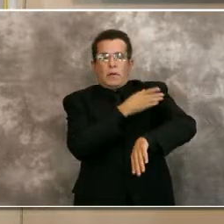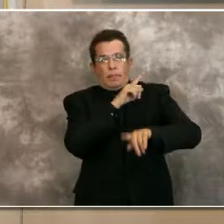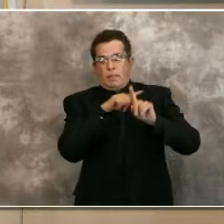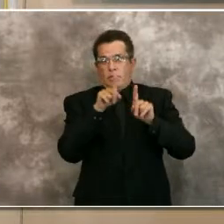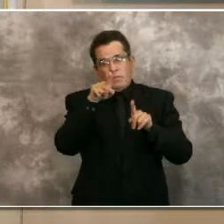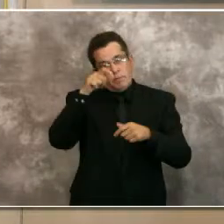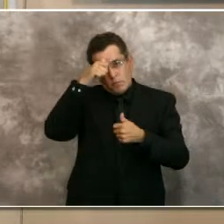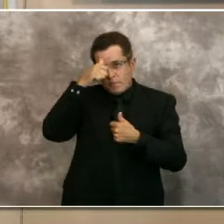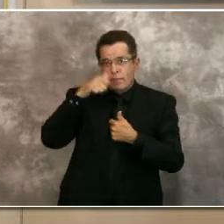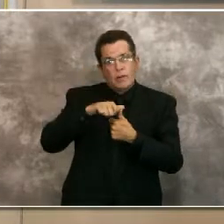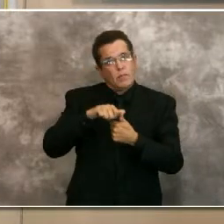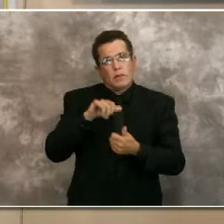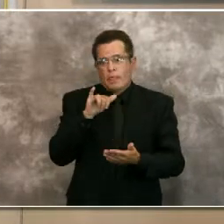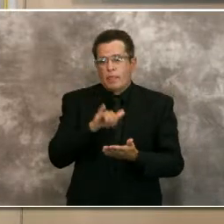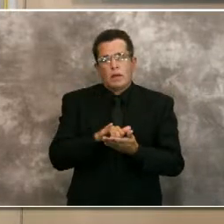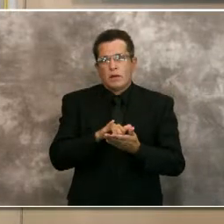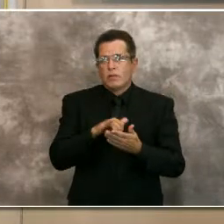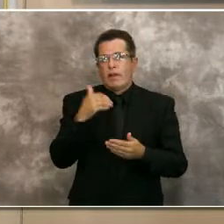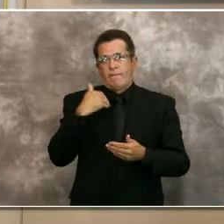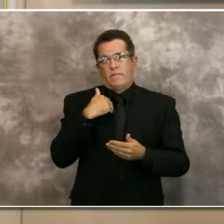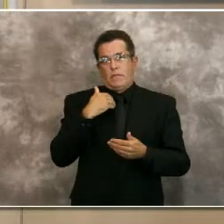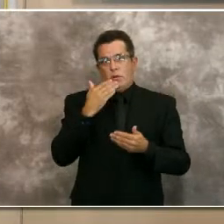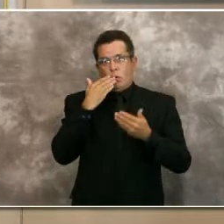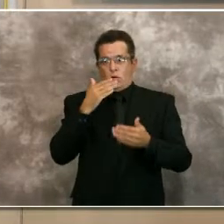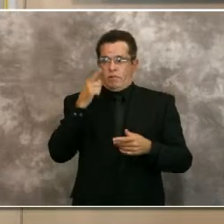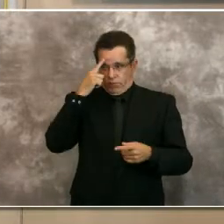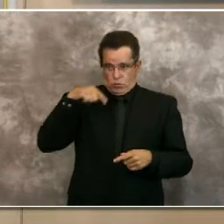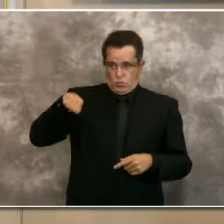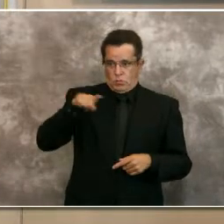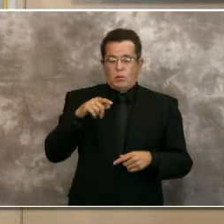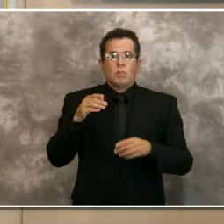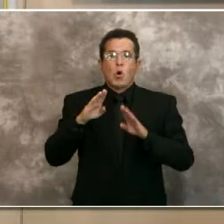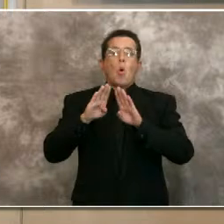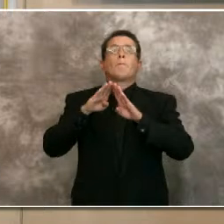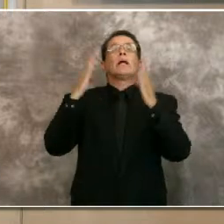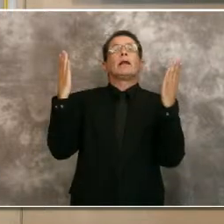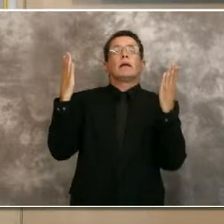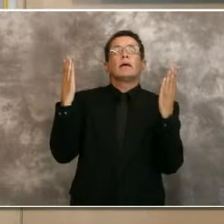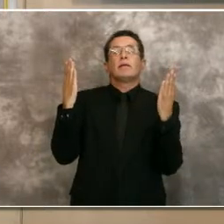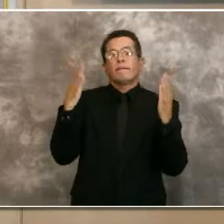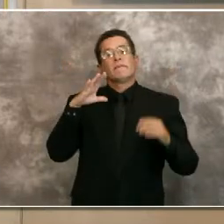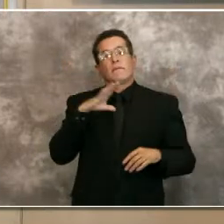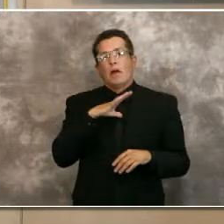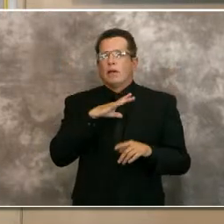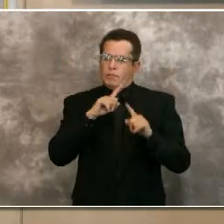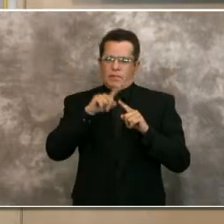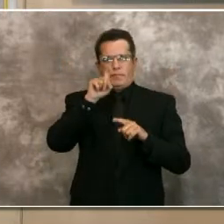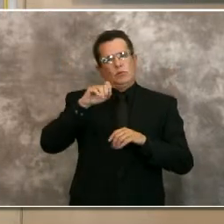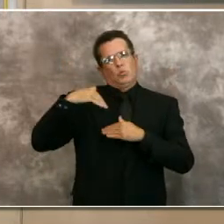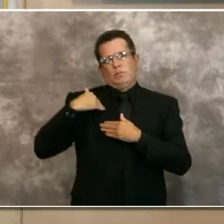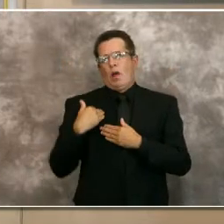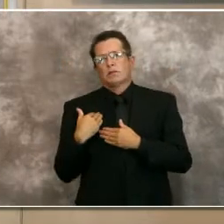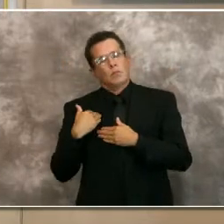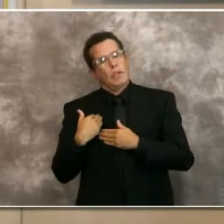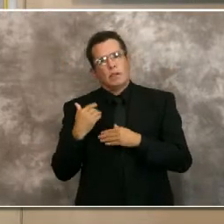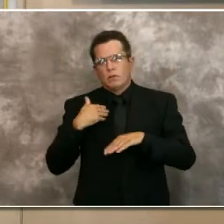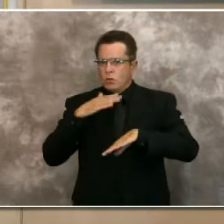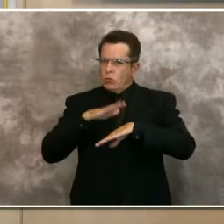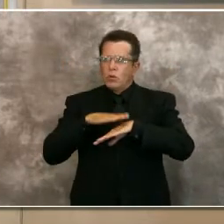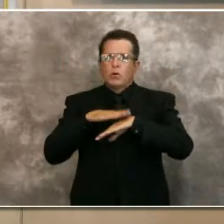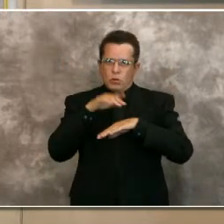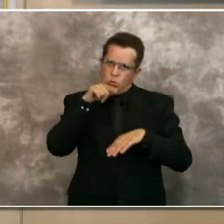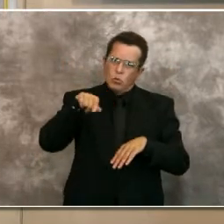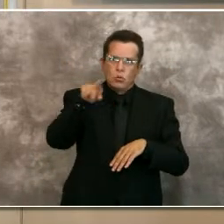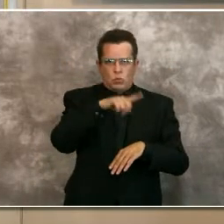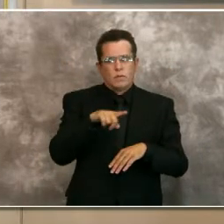in order to have a smooth recovery and reopening, we have to responsibly do it, and we want to continue to implore the